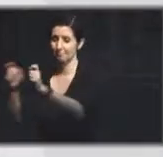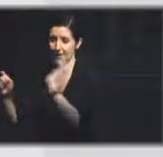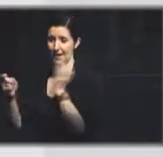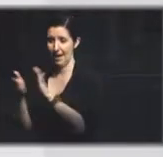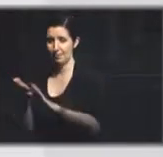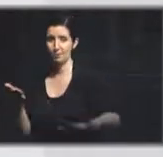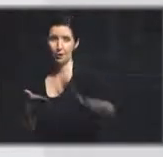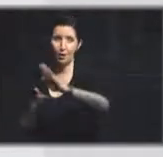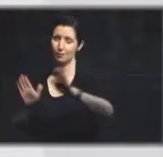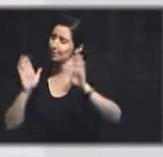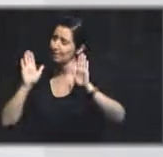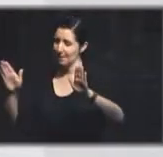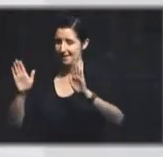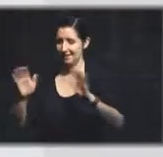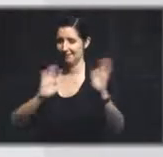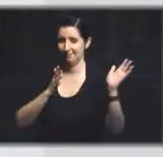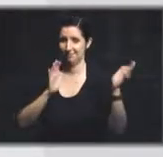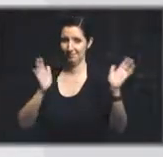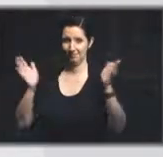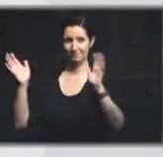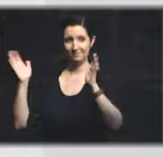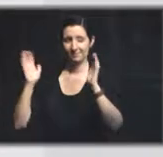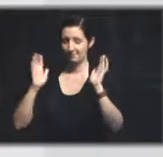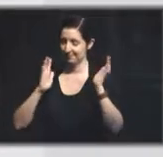That's pretty amazing.